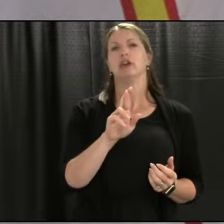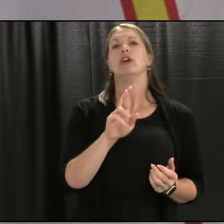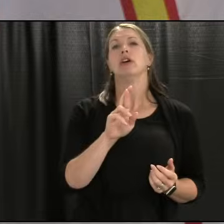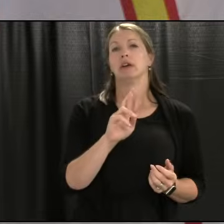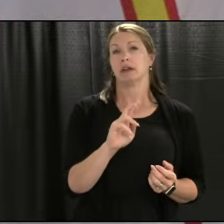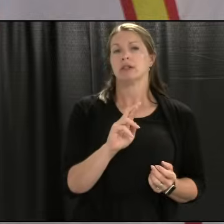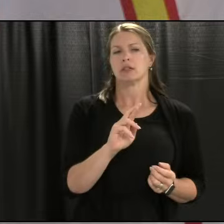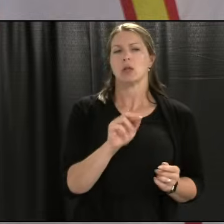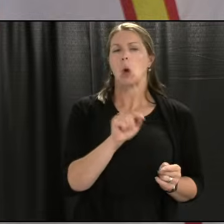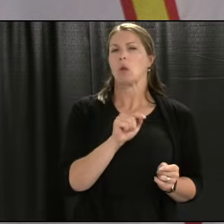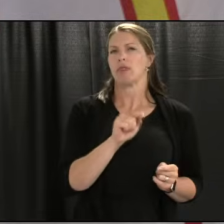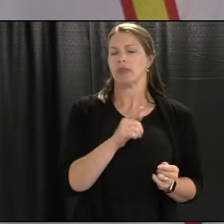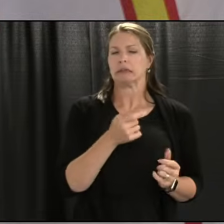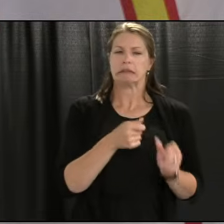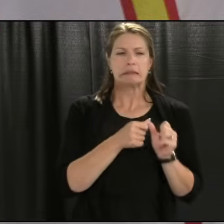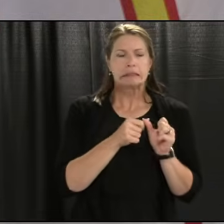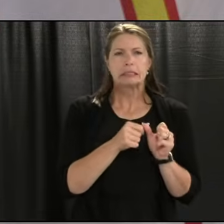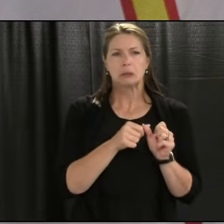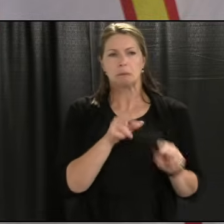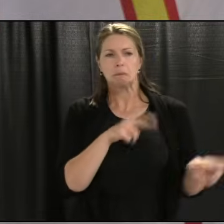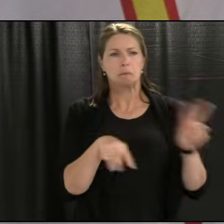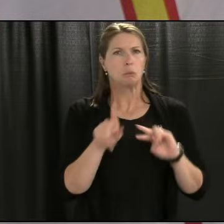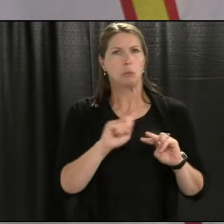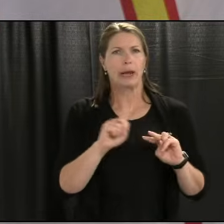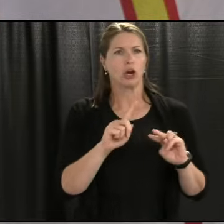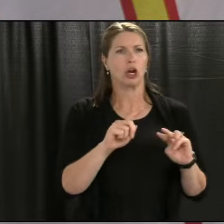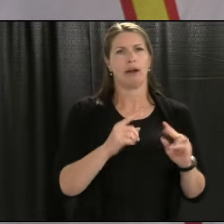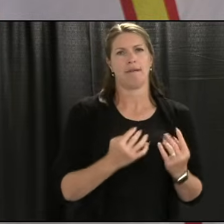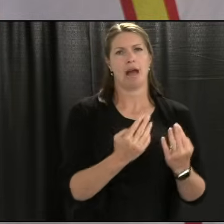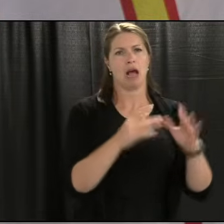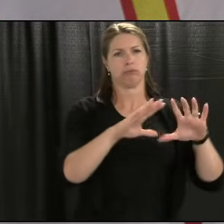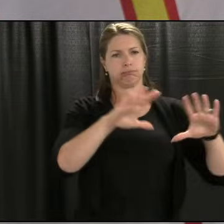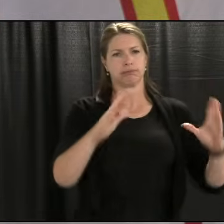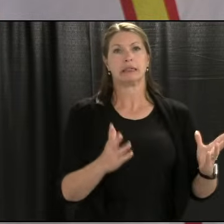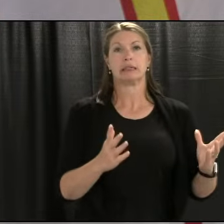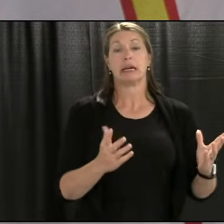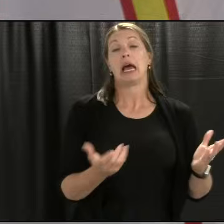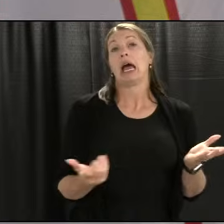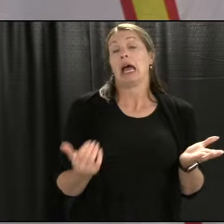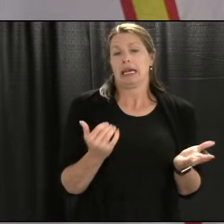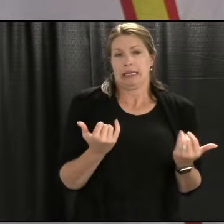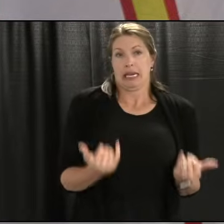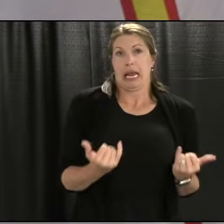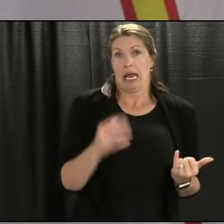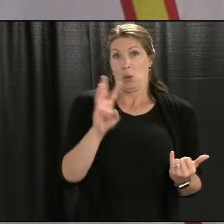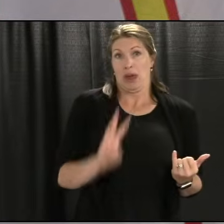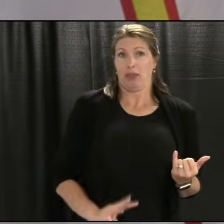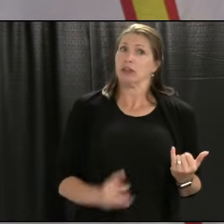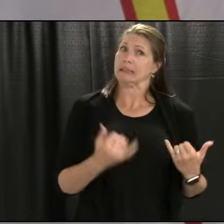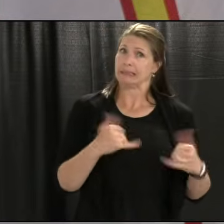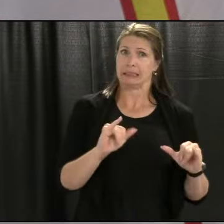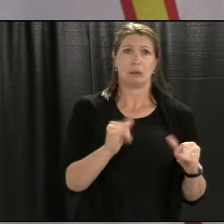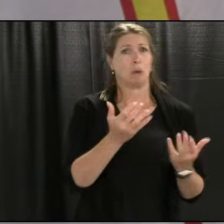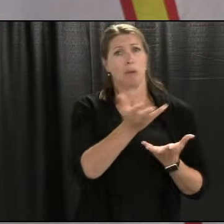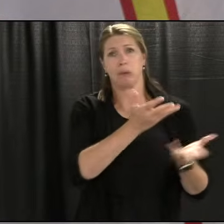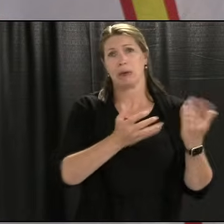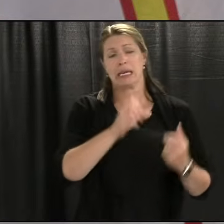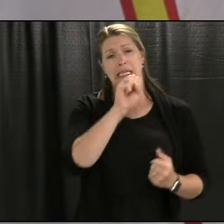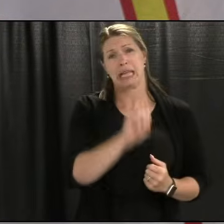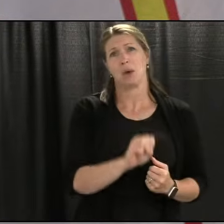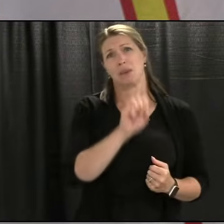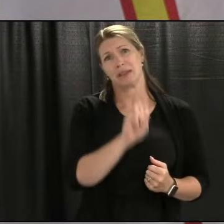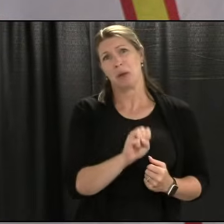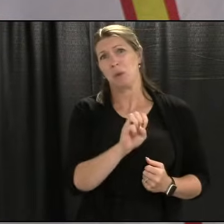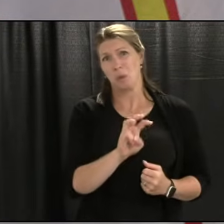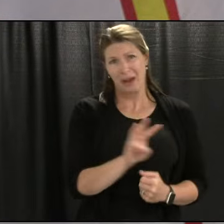the updated boundary. The weather conditions today include persistent south to southwest winds, temperatures getting up to